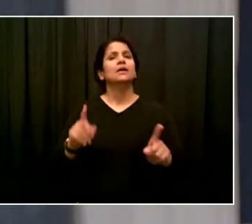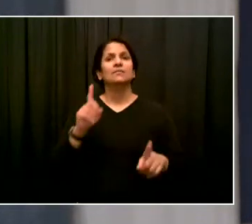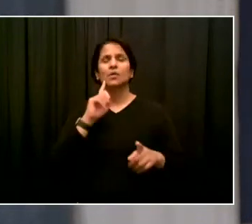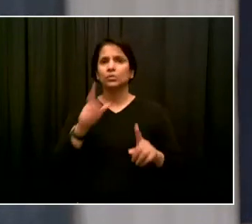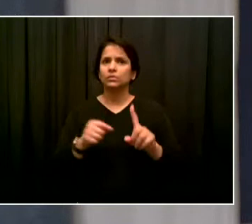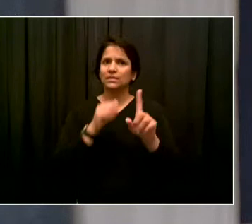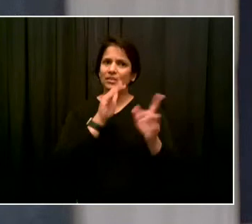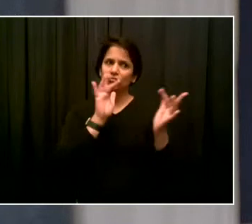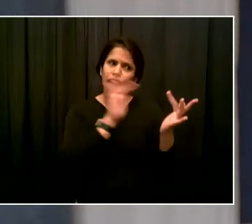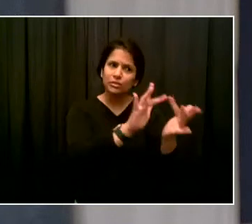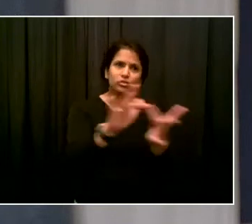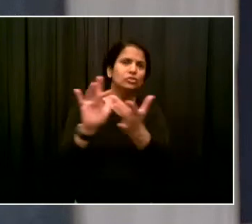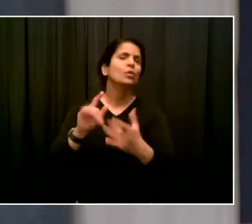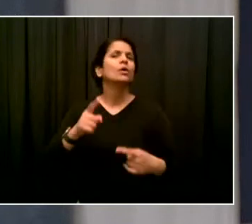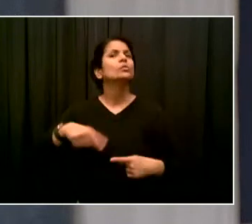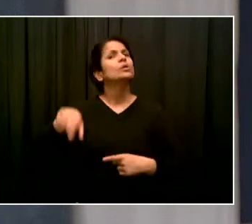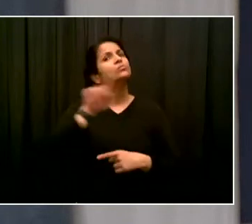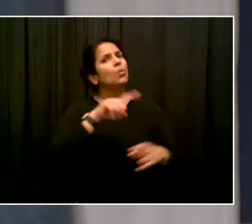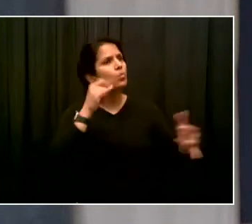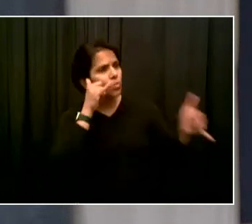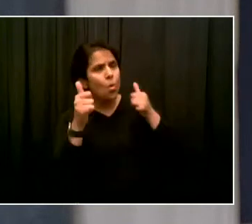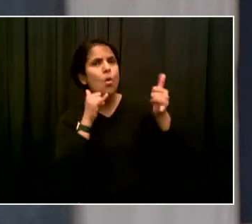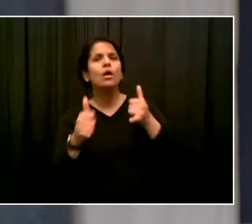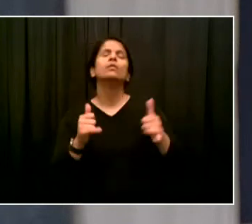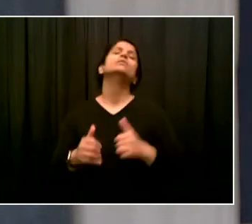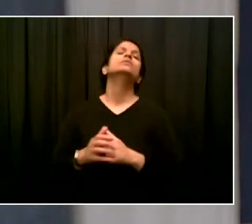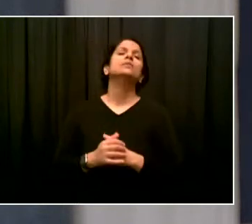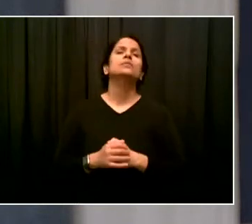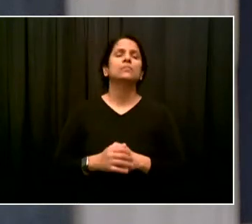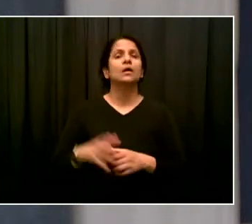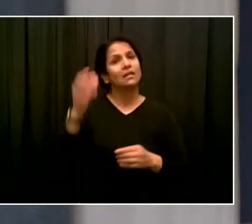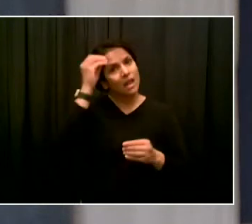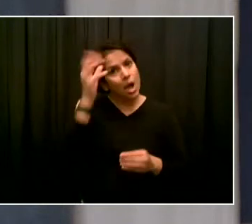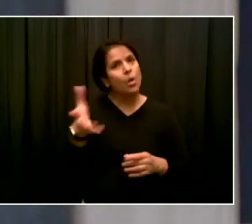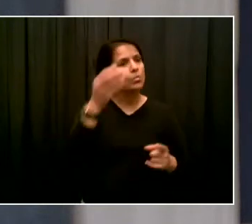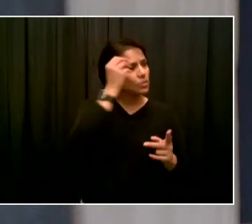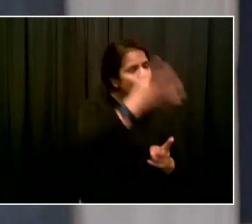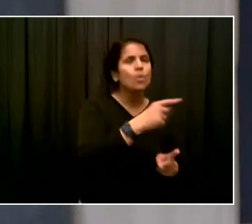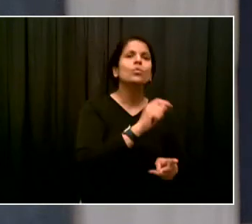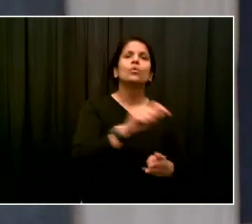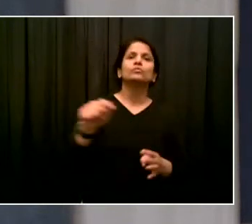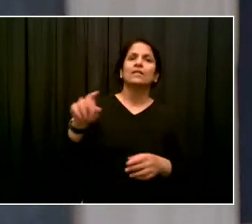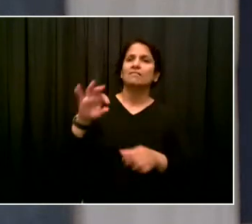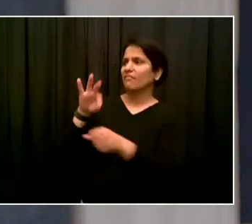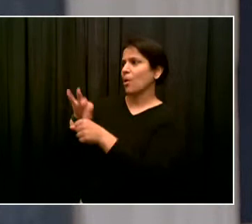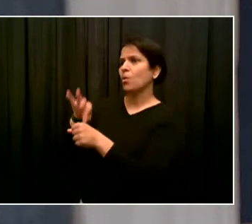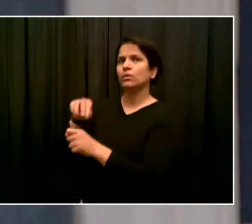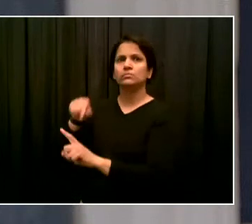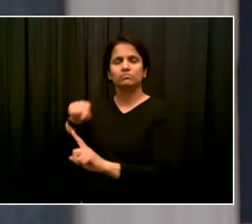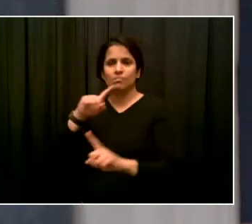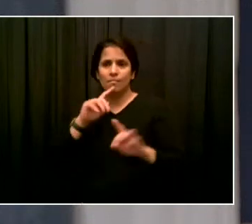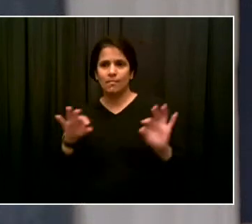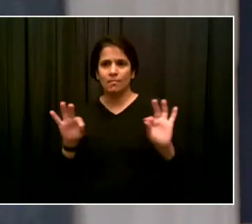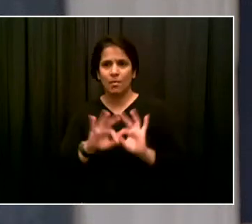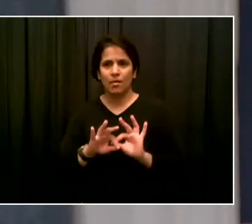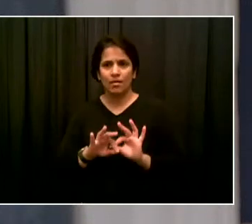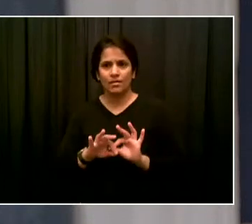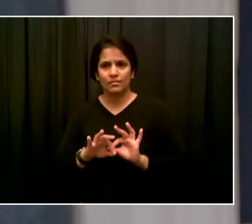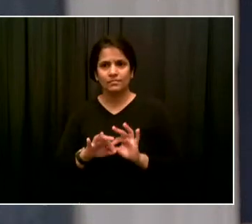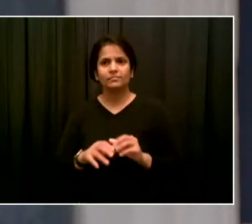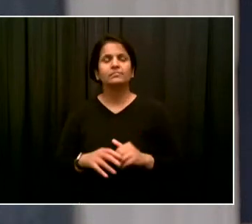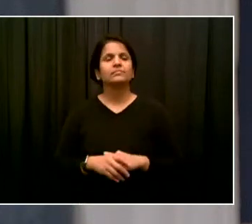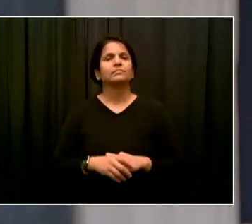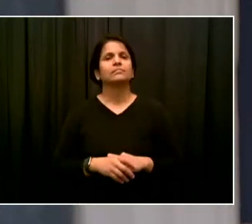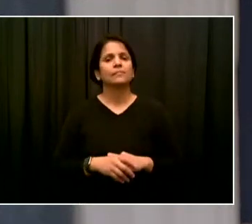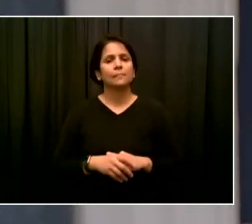What I want New Yorkers to know is this: ranked choice voting is about you. It's about your voice and knowing that